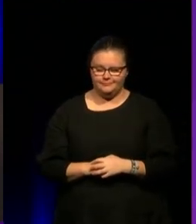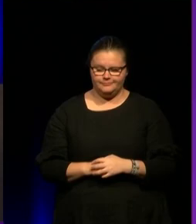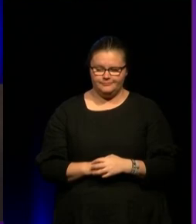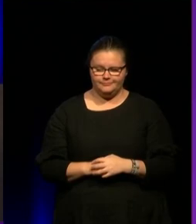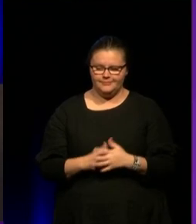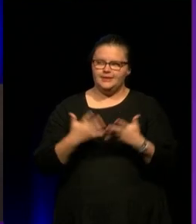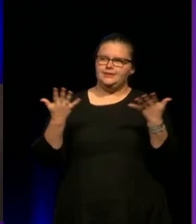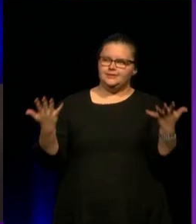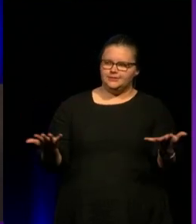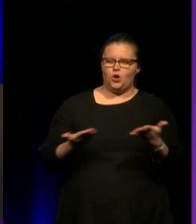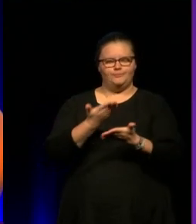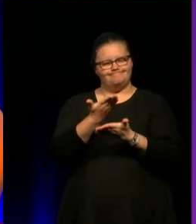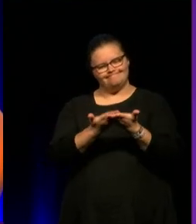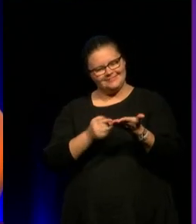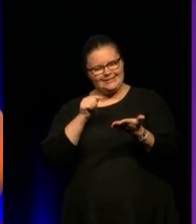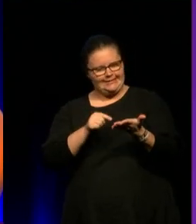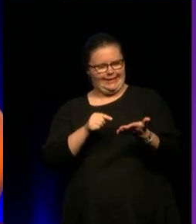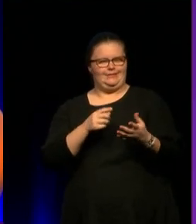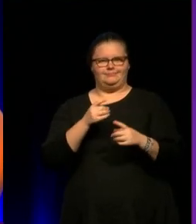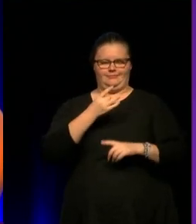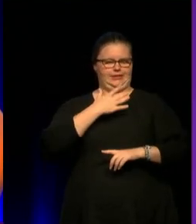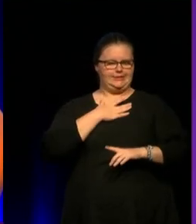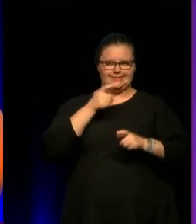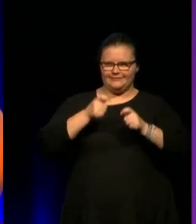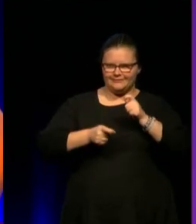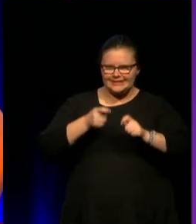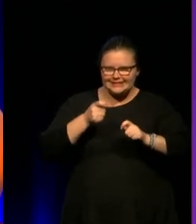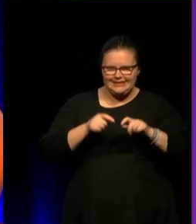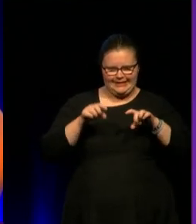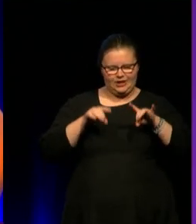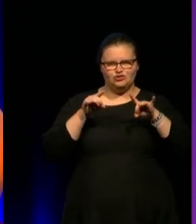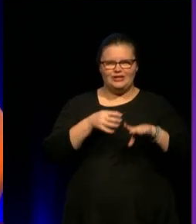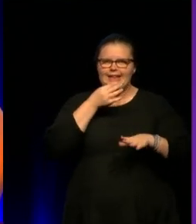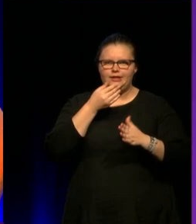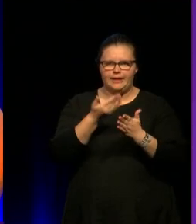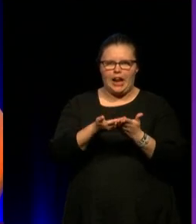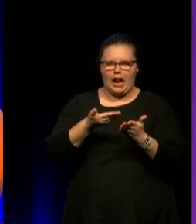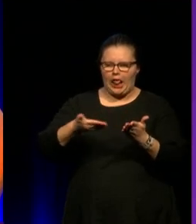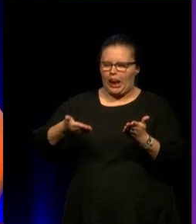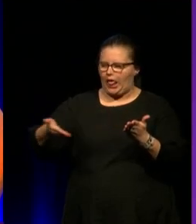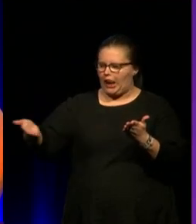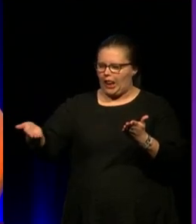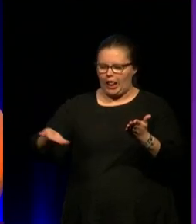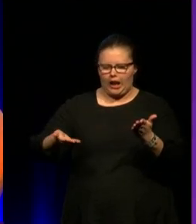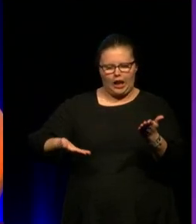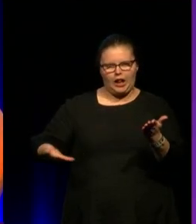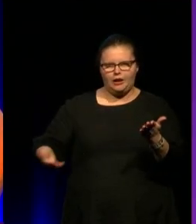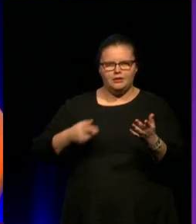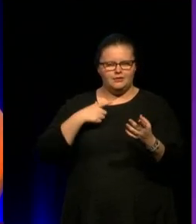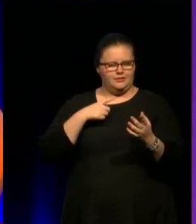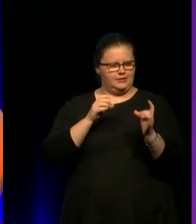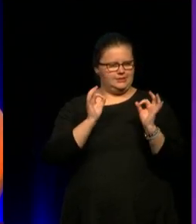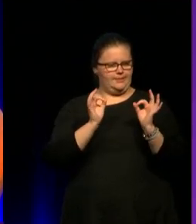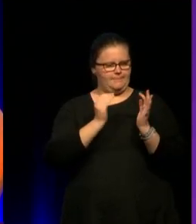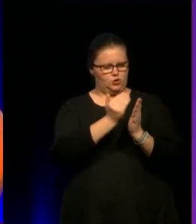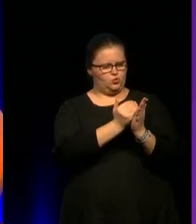the story around self-testing in Australia is a bit of a convoluted one, where we have some special legislation which says for